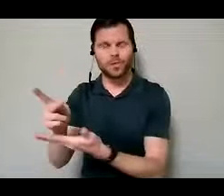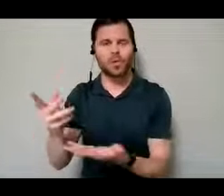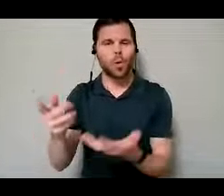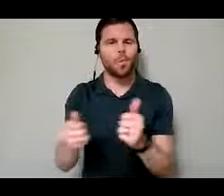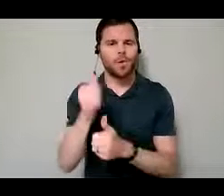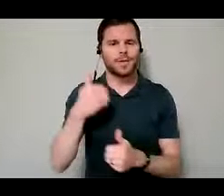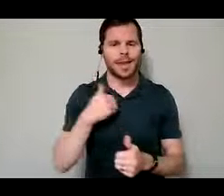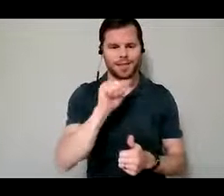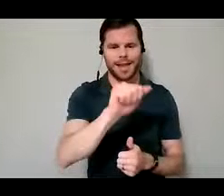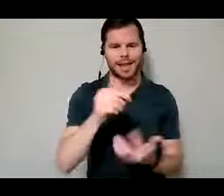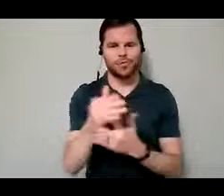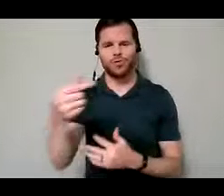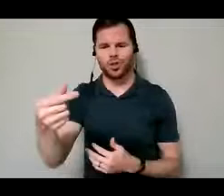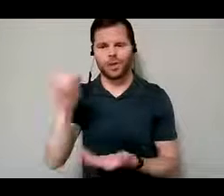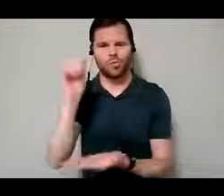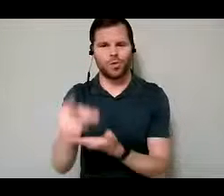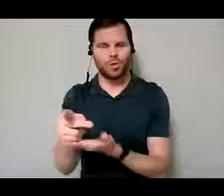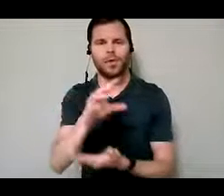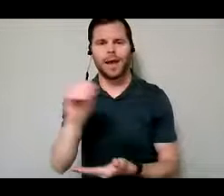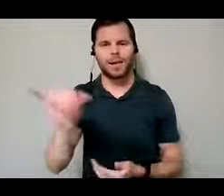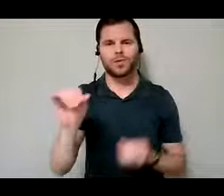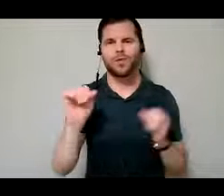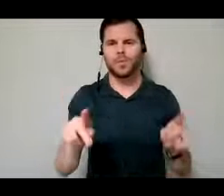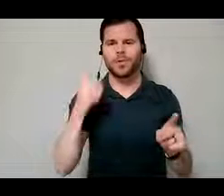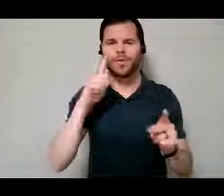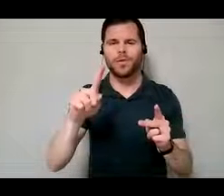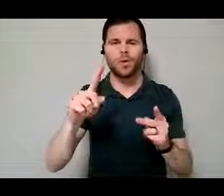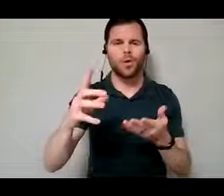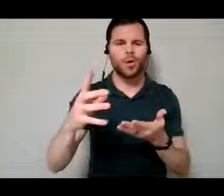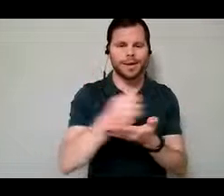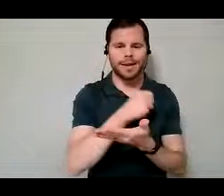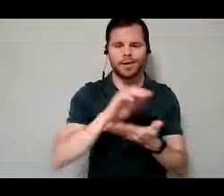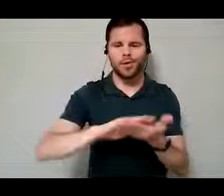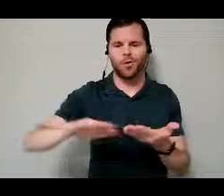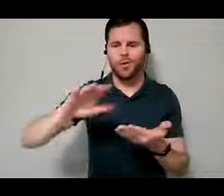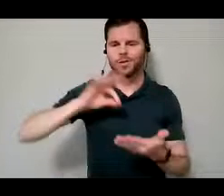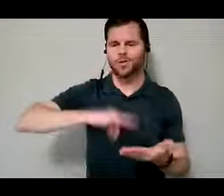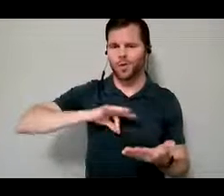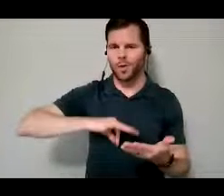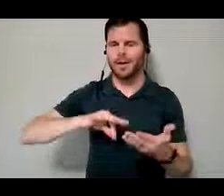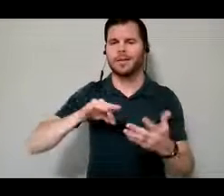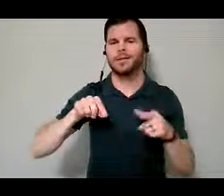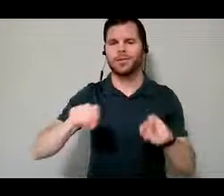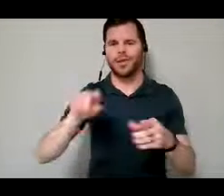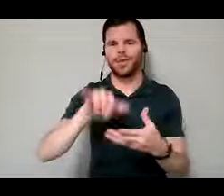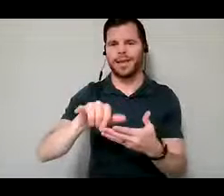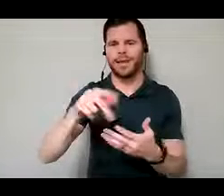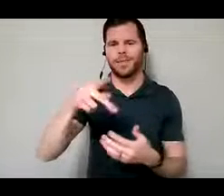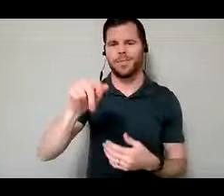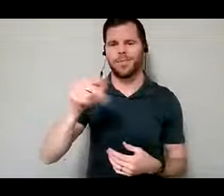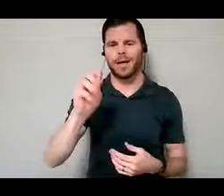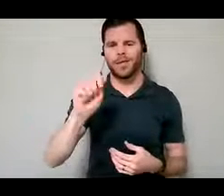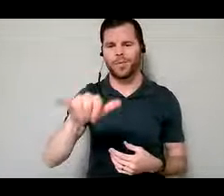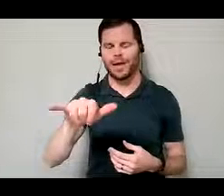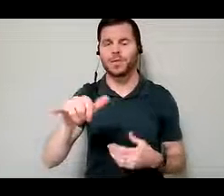G approval. And then, as I mentioned, that opportunity for earning college credit as they're completing that pathway. So many benefits for